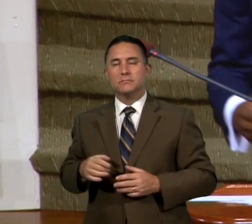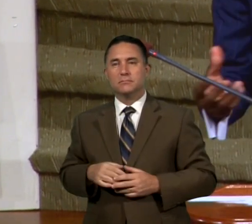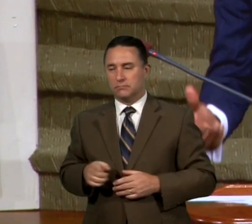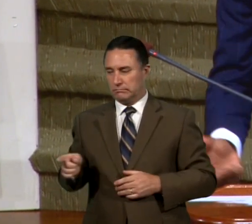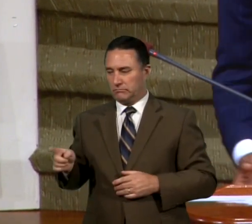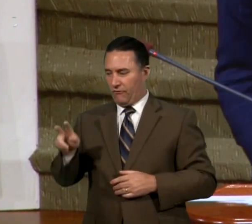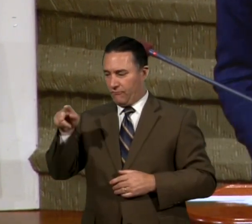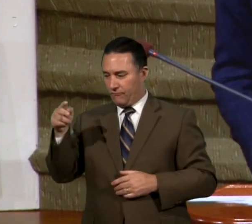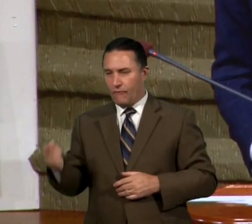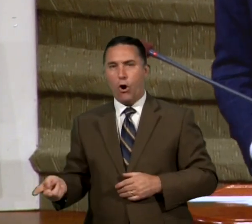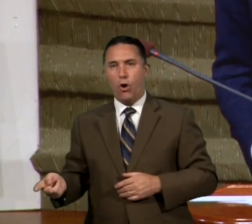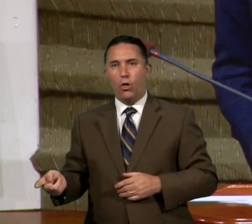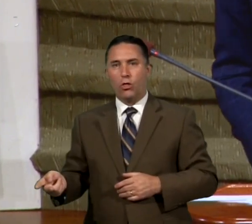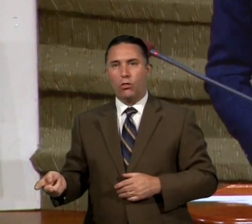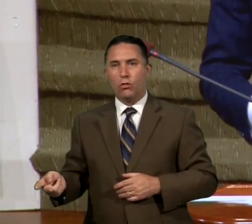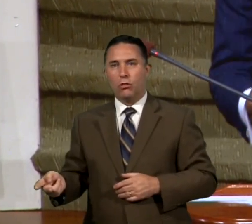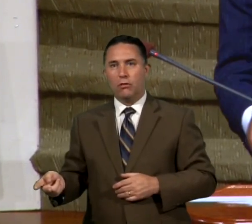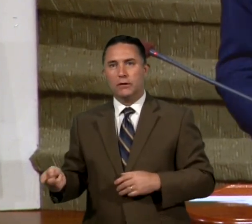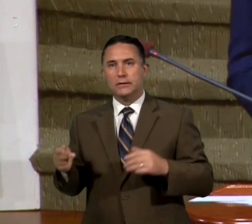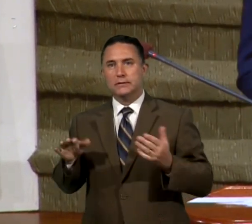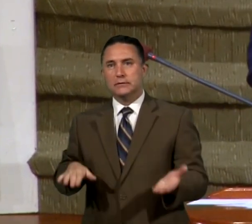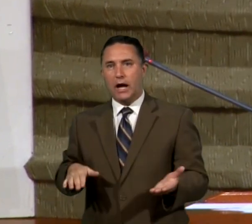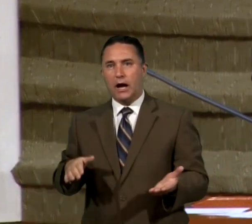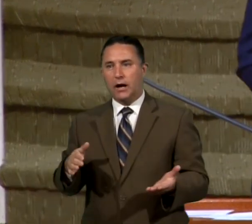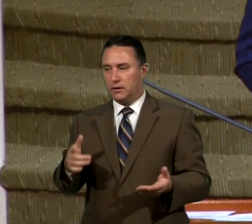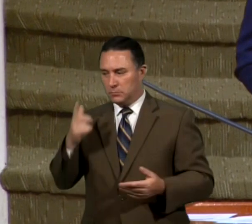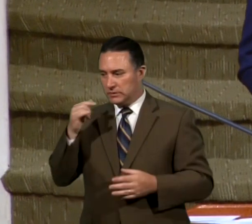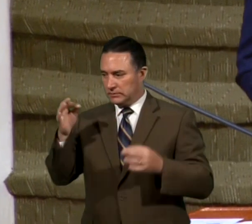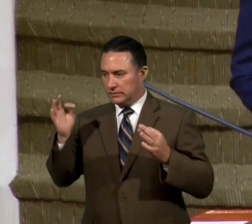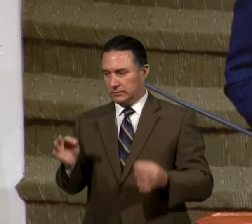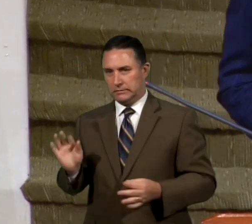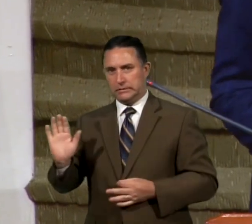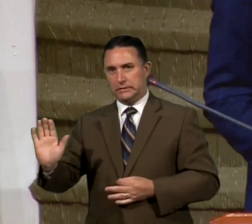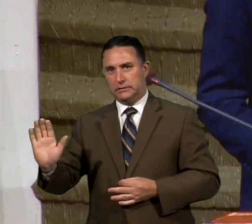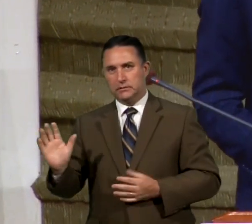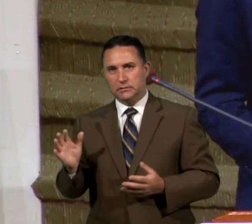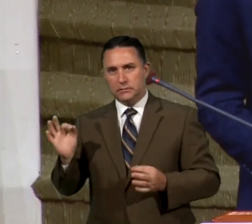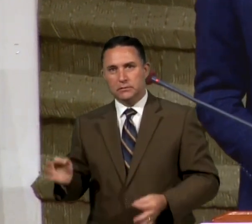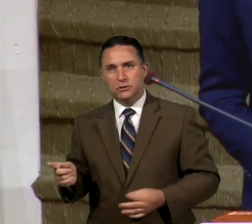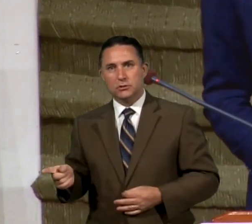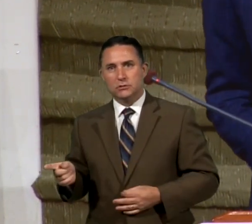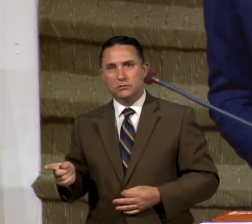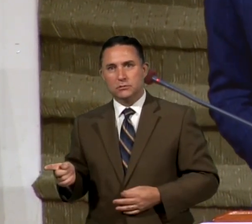He fell, and he died because of the decisions he's made.